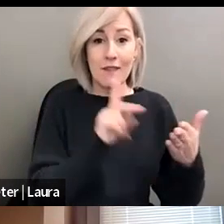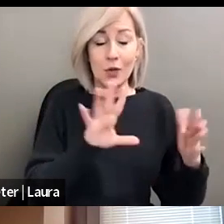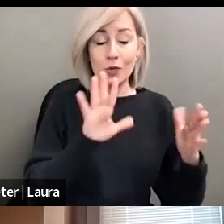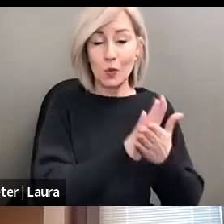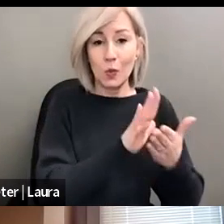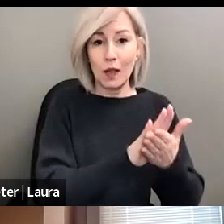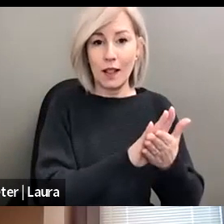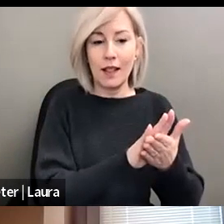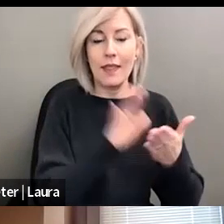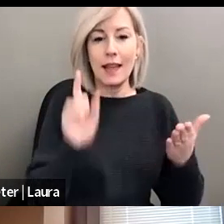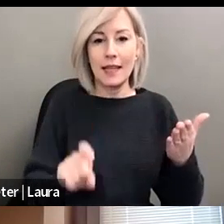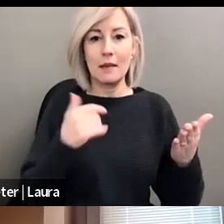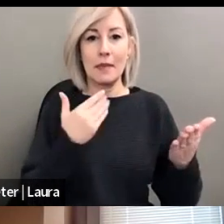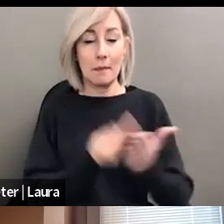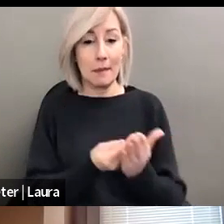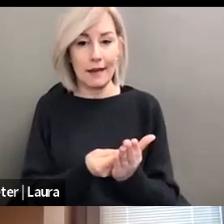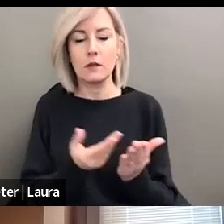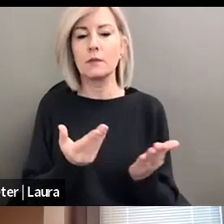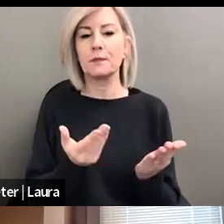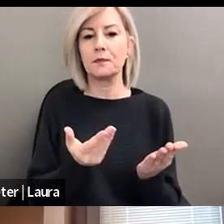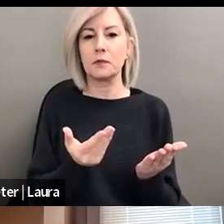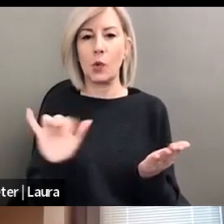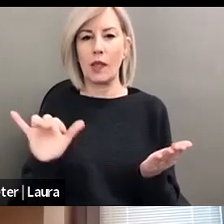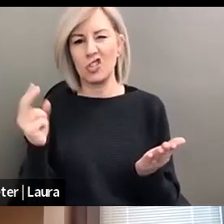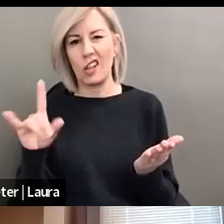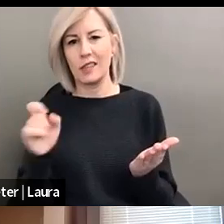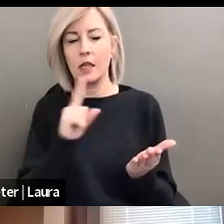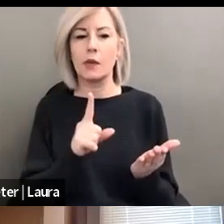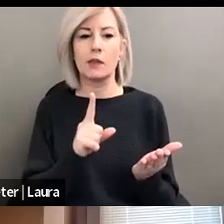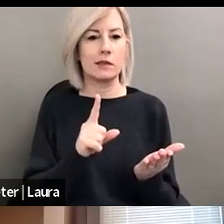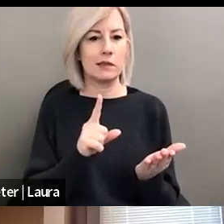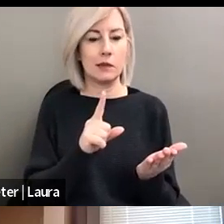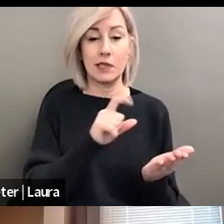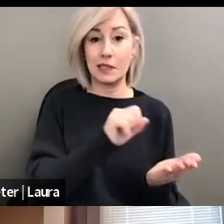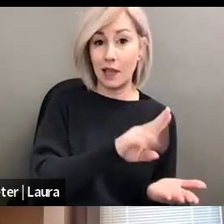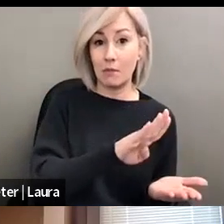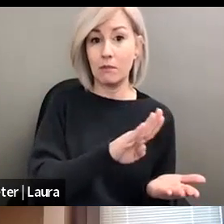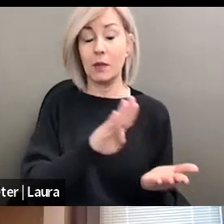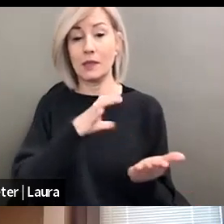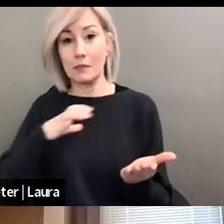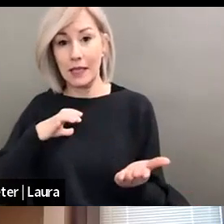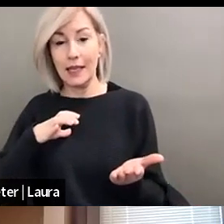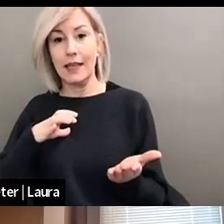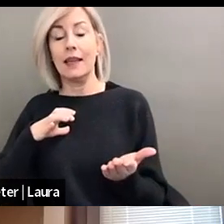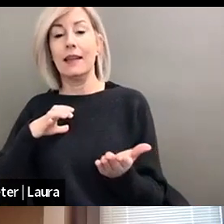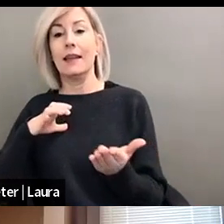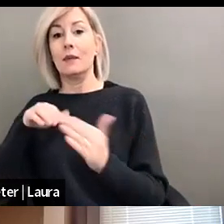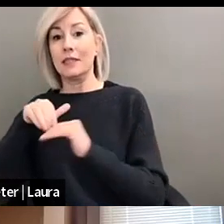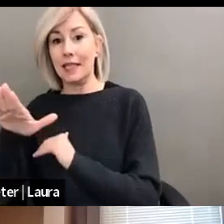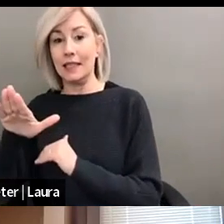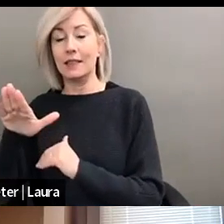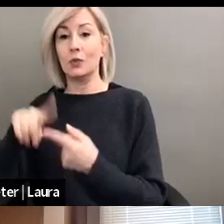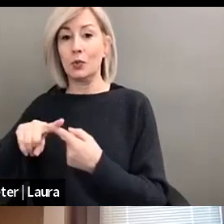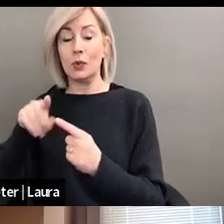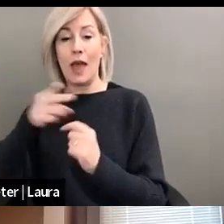school, they needed to have the money. So we did that. As Charlie says, it was a sub, it was a committee. We got it out of the Senate. We sent it over to the House,